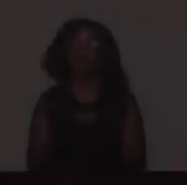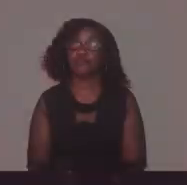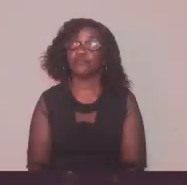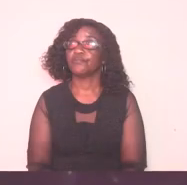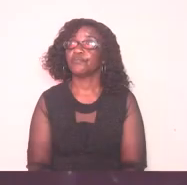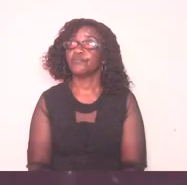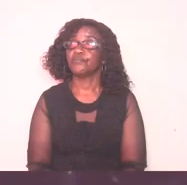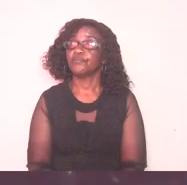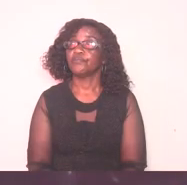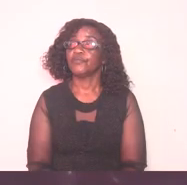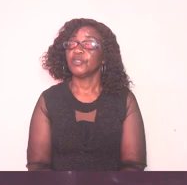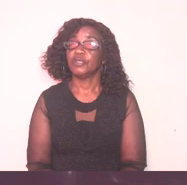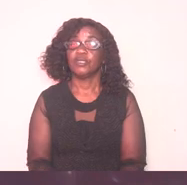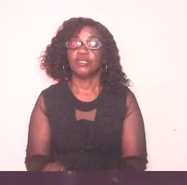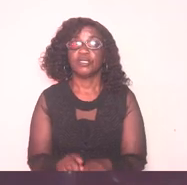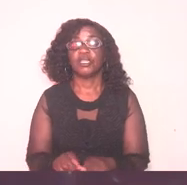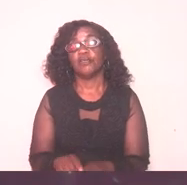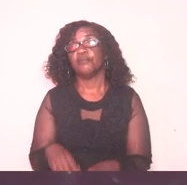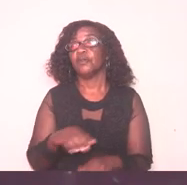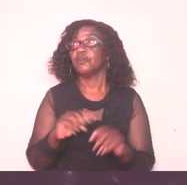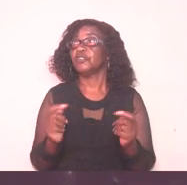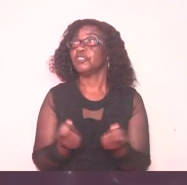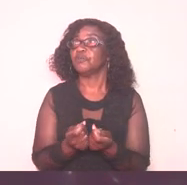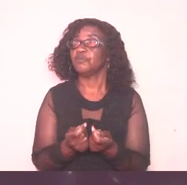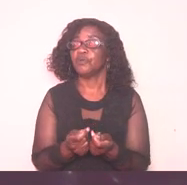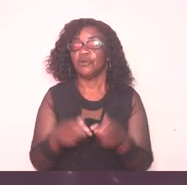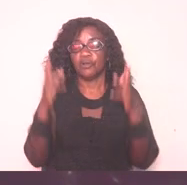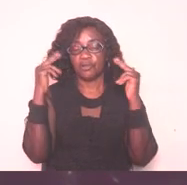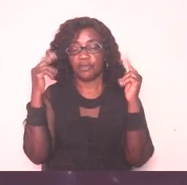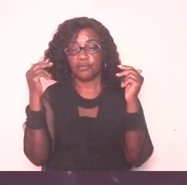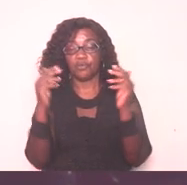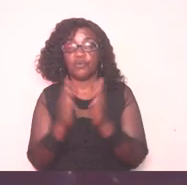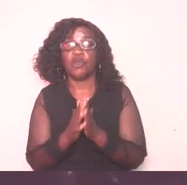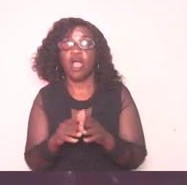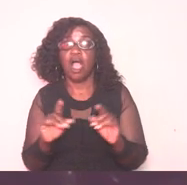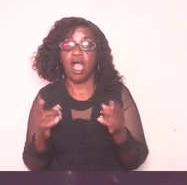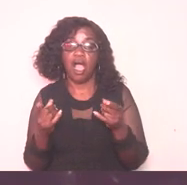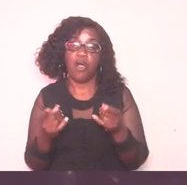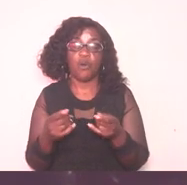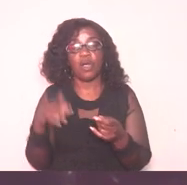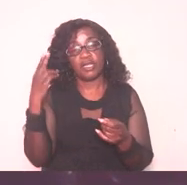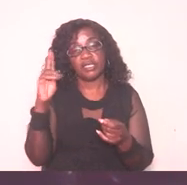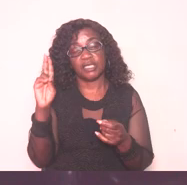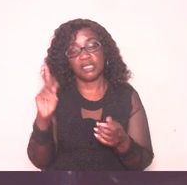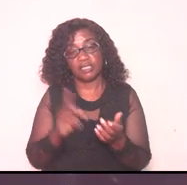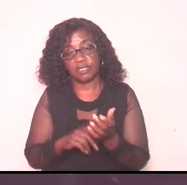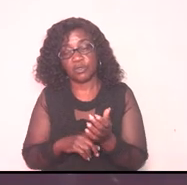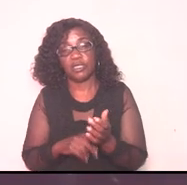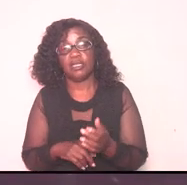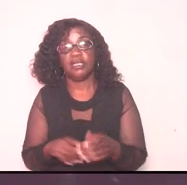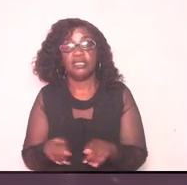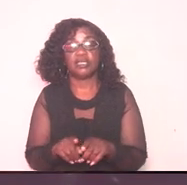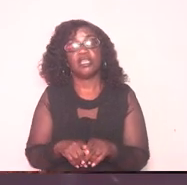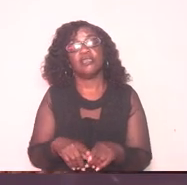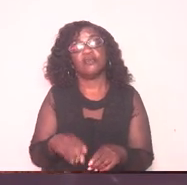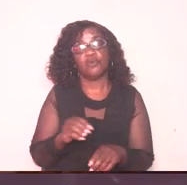Now, Pano, our delegation is a delegation that is running on the theme of the liberal way of understanding sexuality. We are hammering